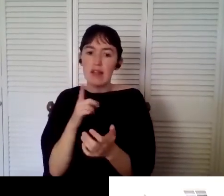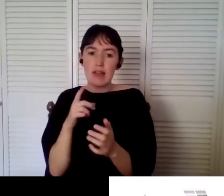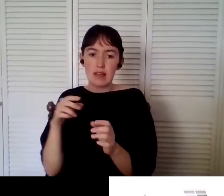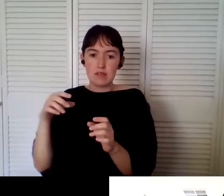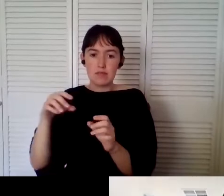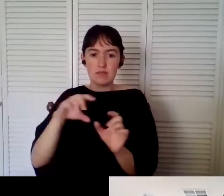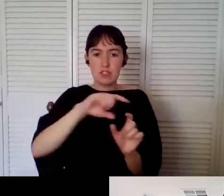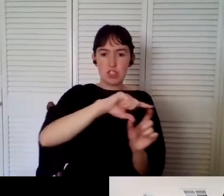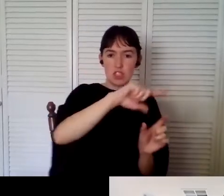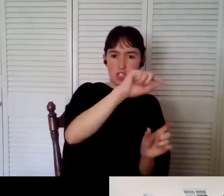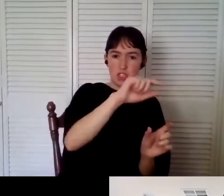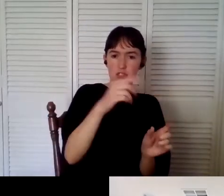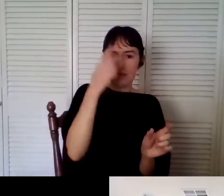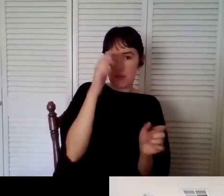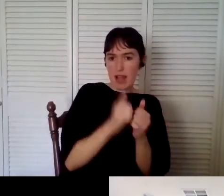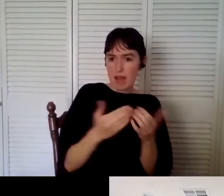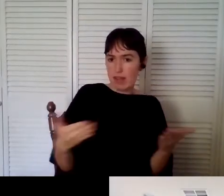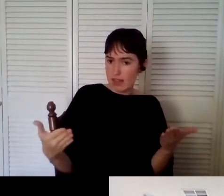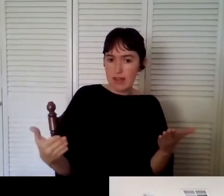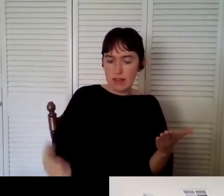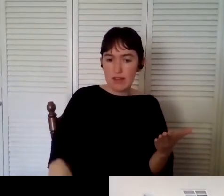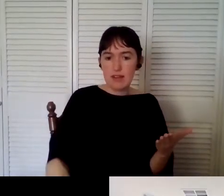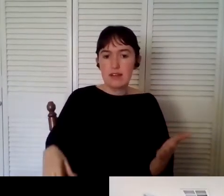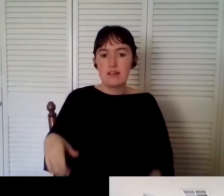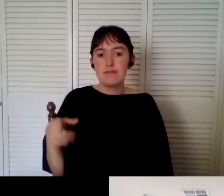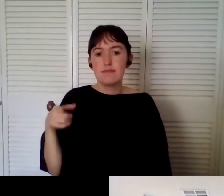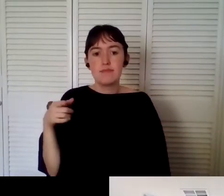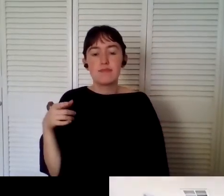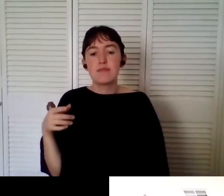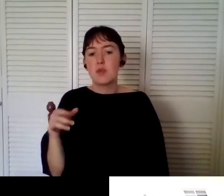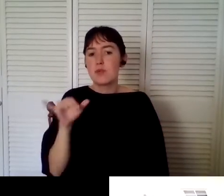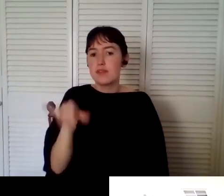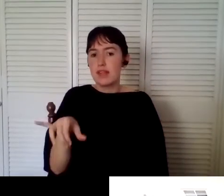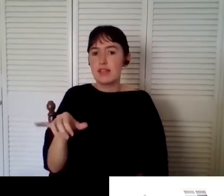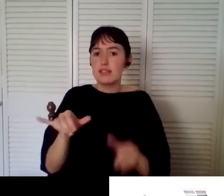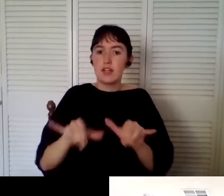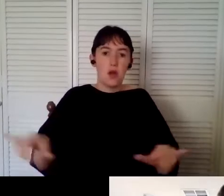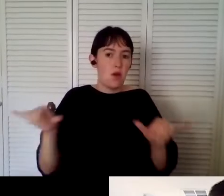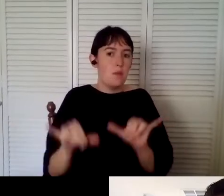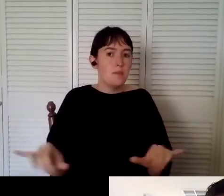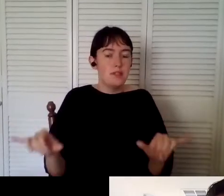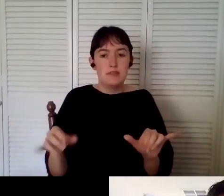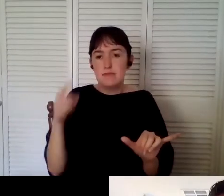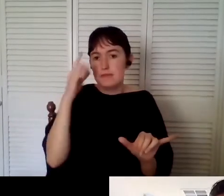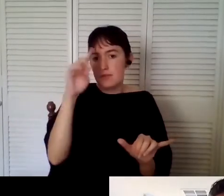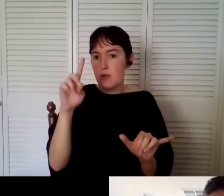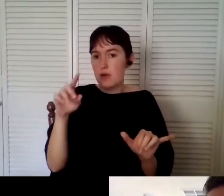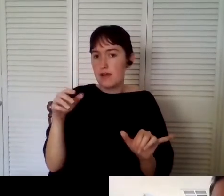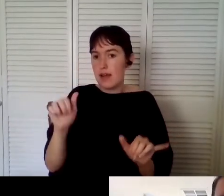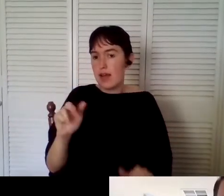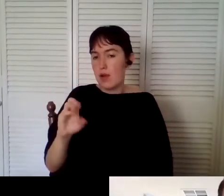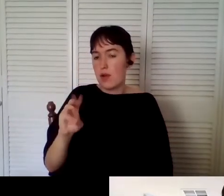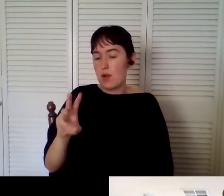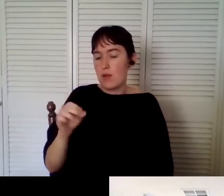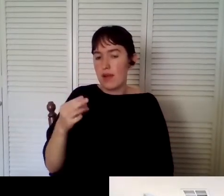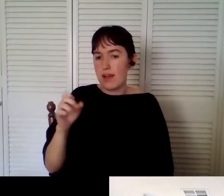bit more accurate arrowhead. This is even smaller. Right. But this is common for arrowheads throughout the world. Very small. The